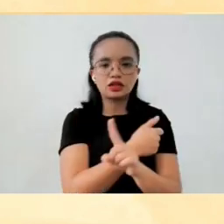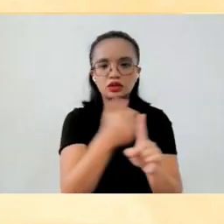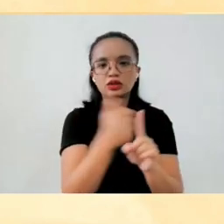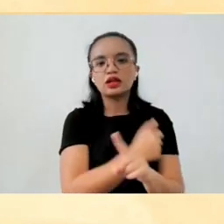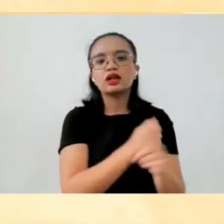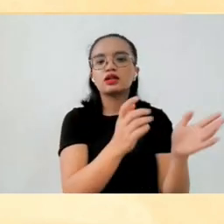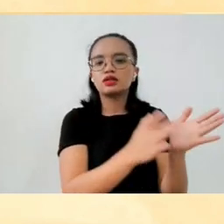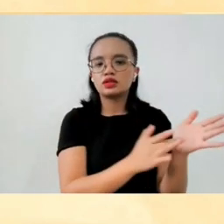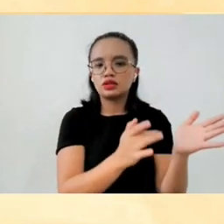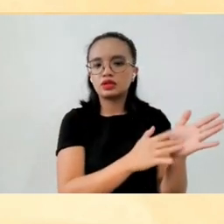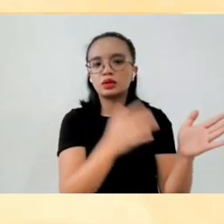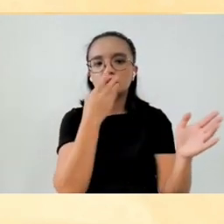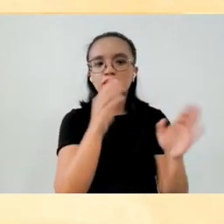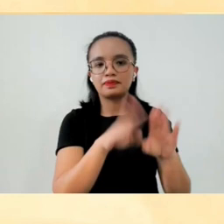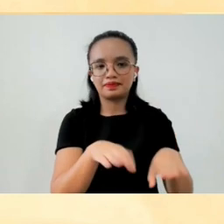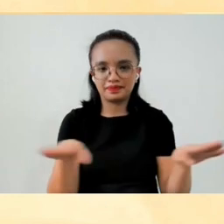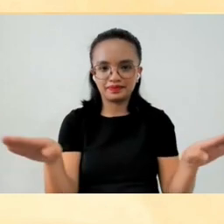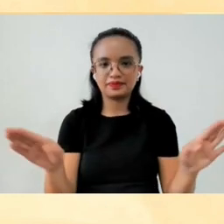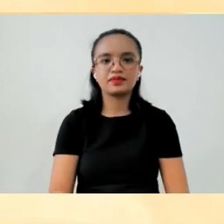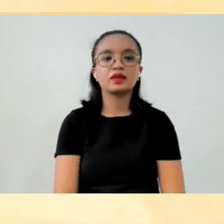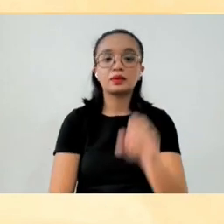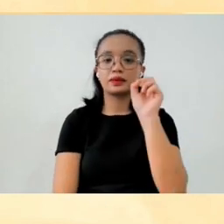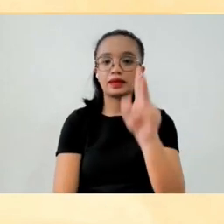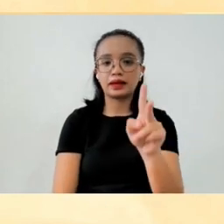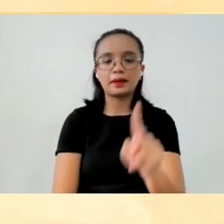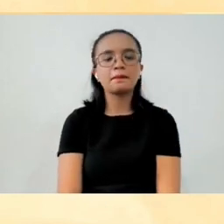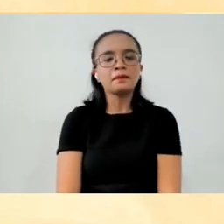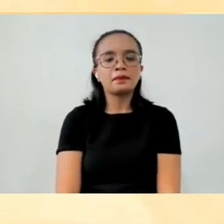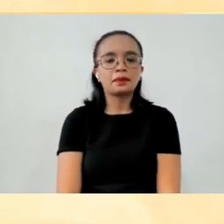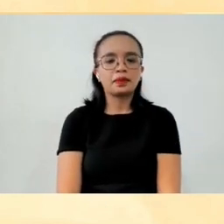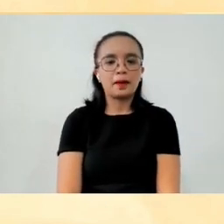exploitation of children. Okay.